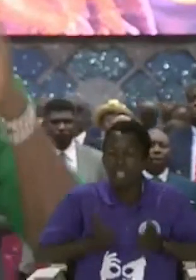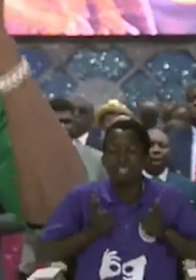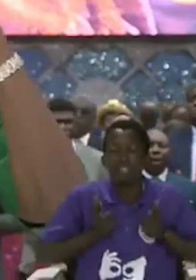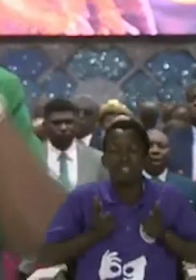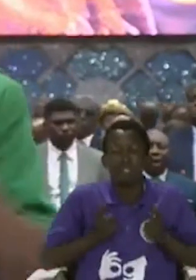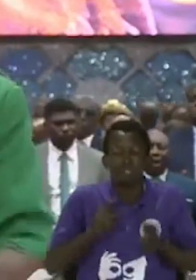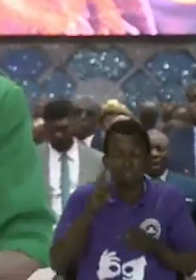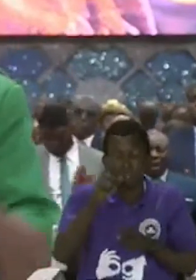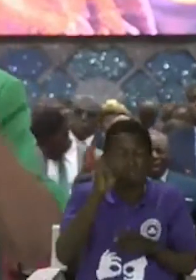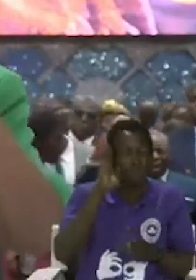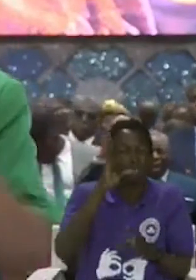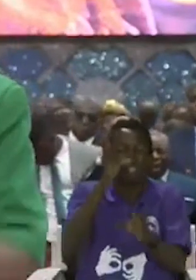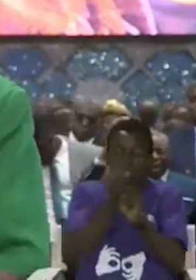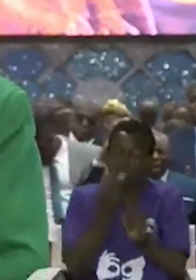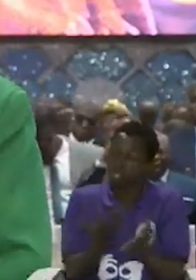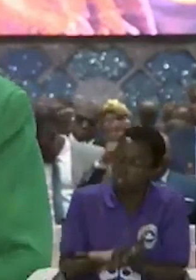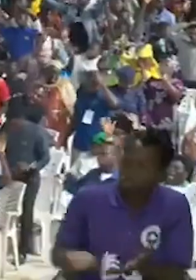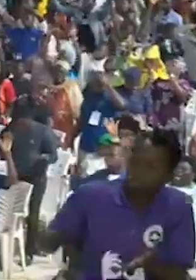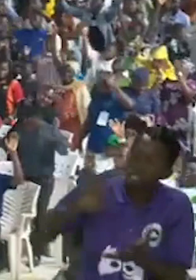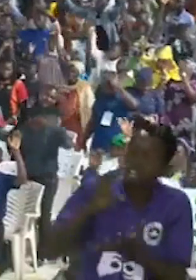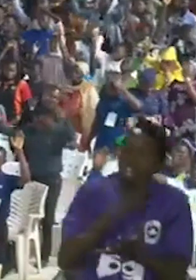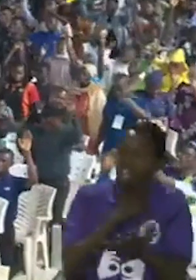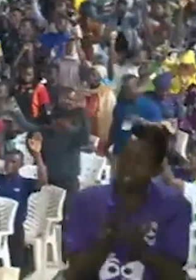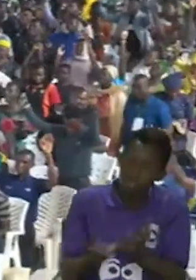you will get richer and richer.